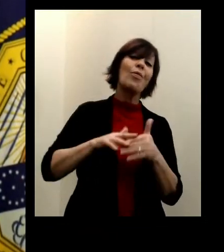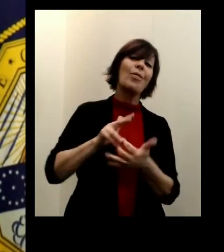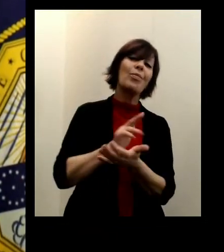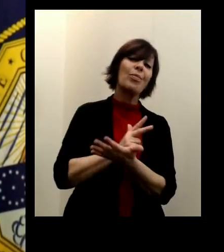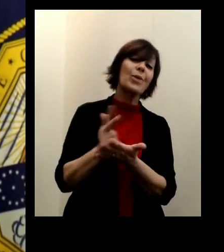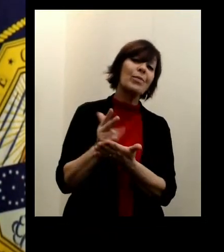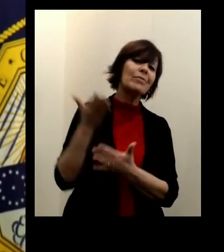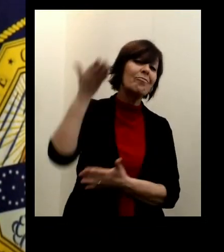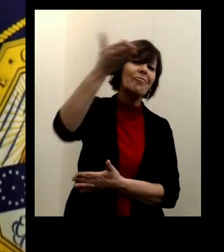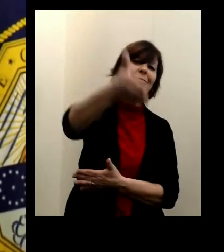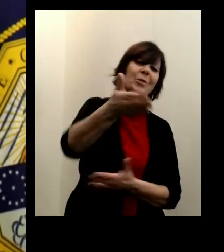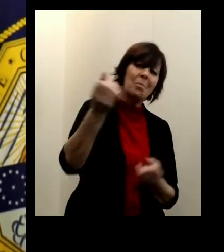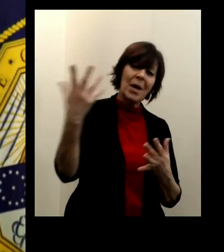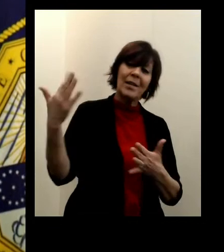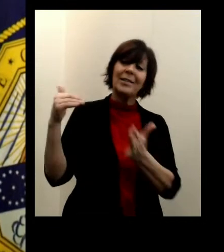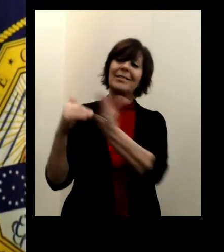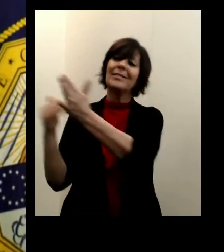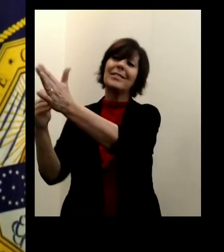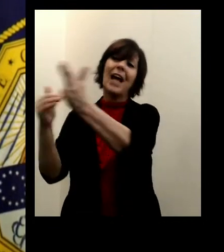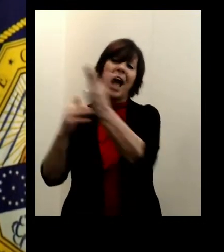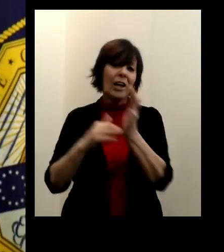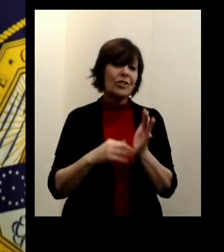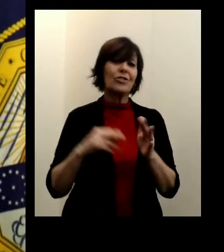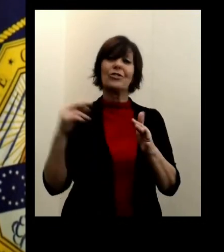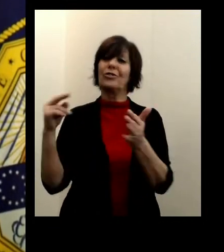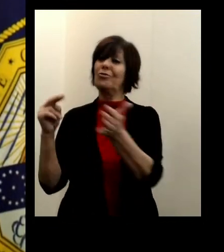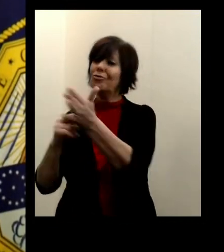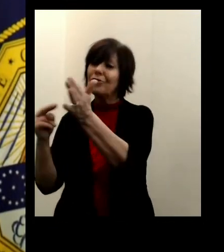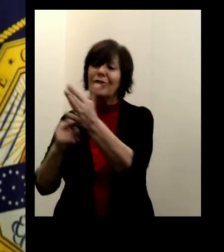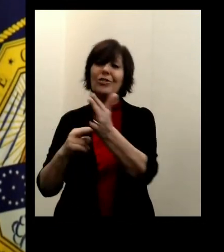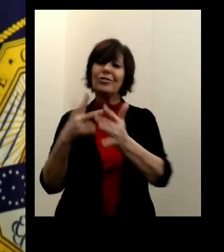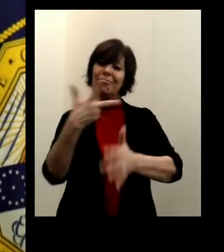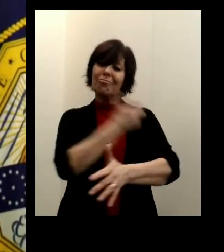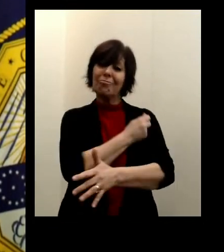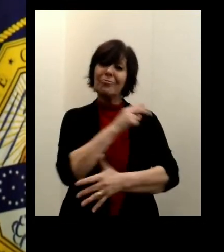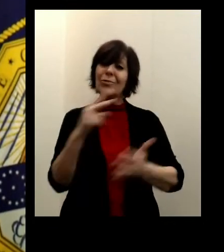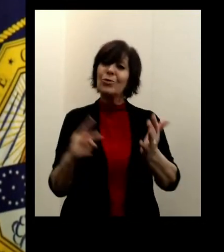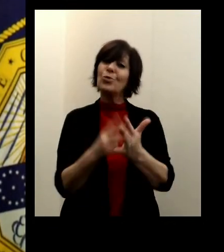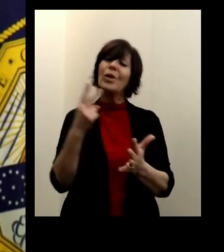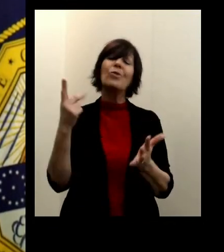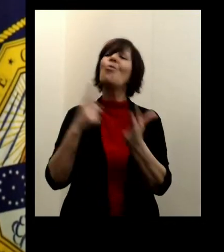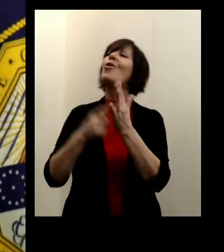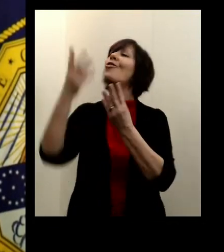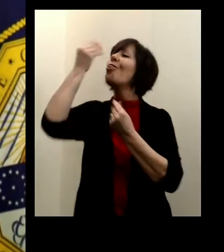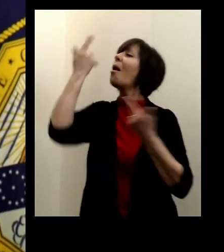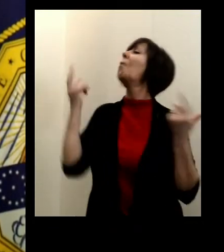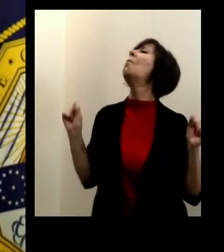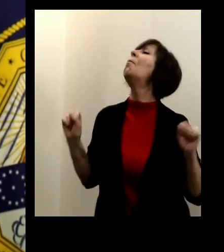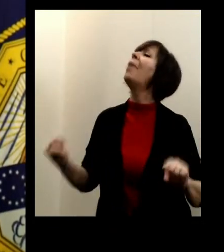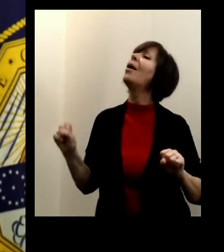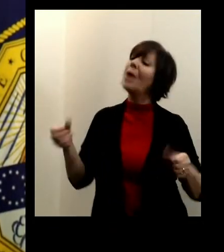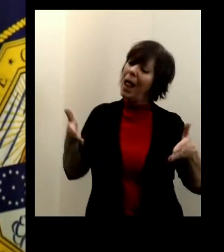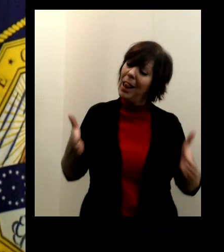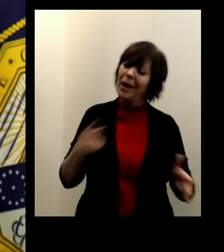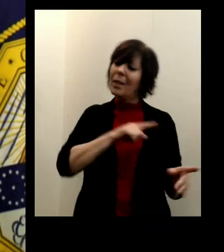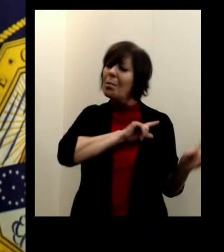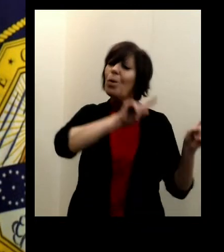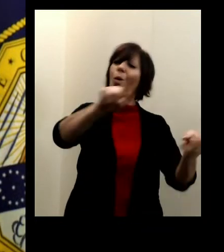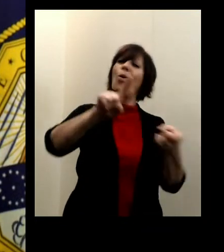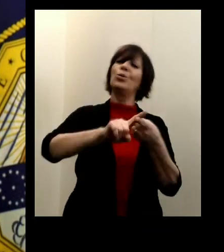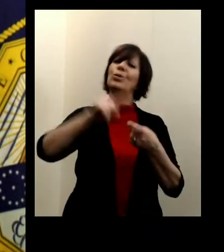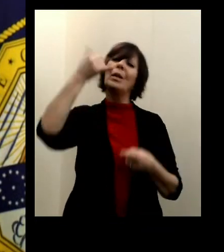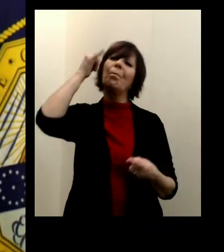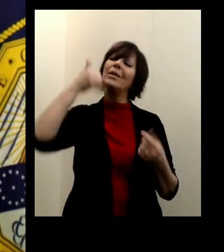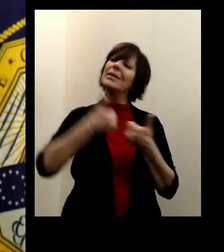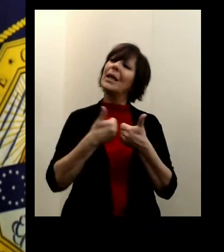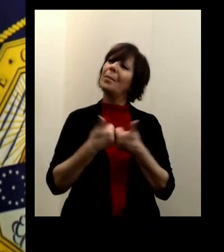and many of these doctors and nurses would have both doses of the vaccine that's required. What's your thoughts on it being a possibility of happening, and what would go into